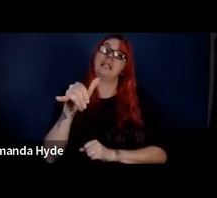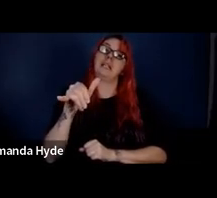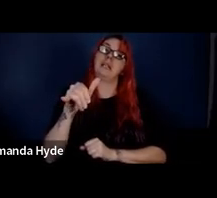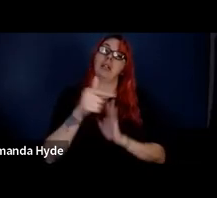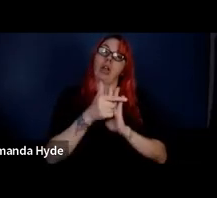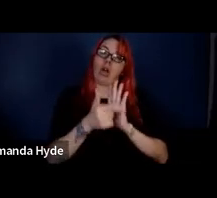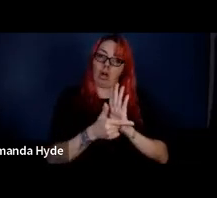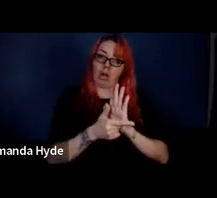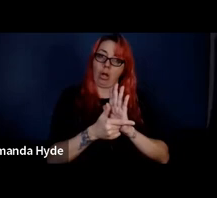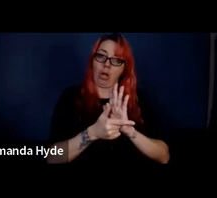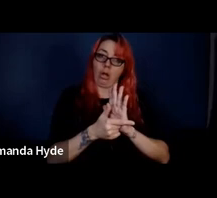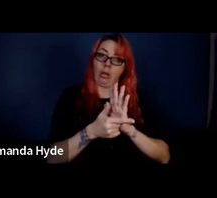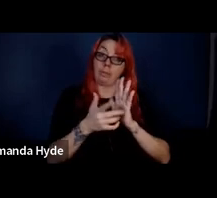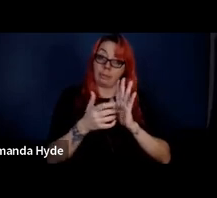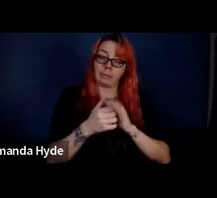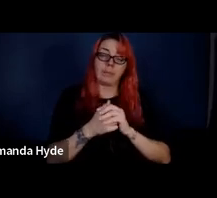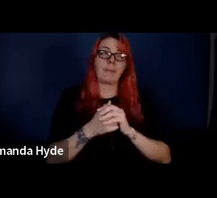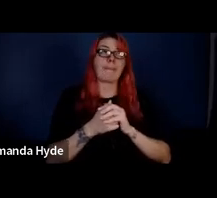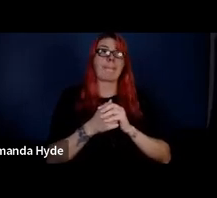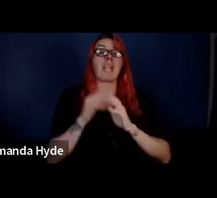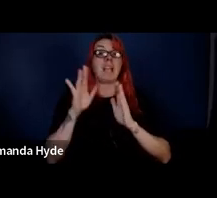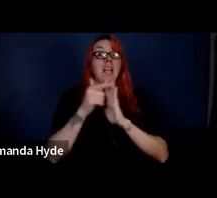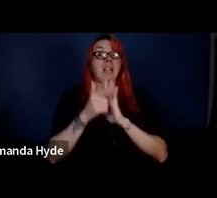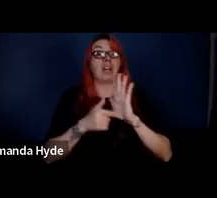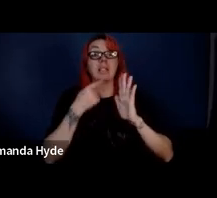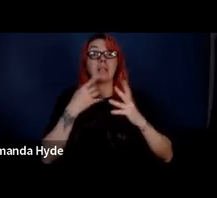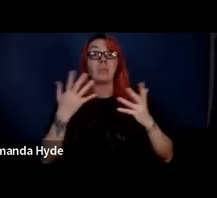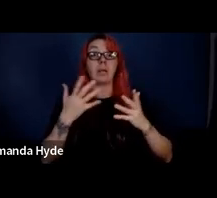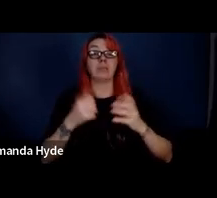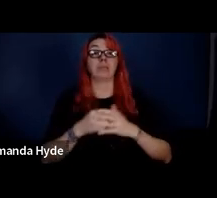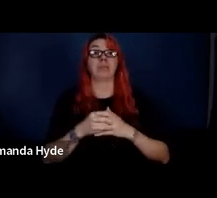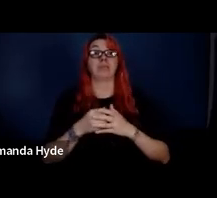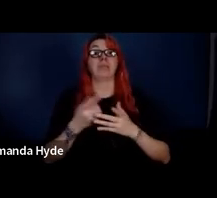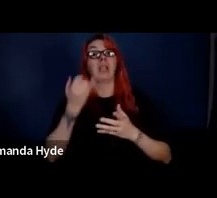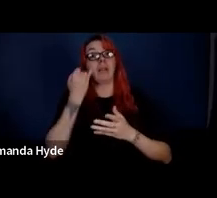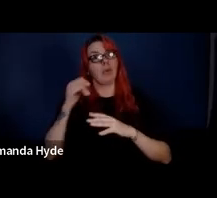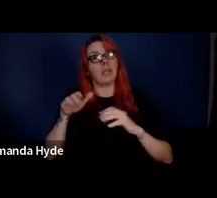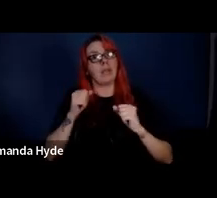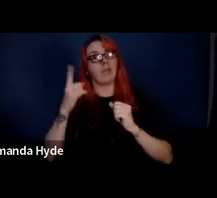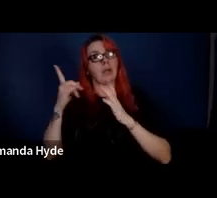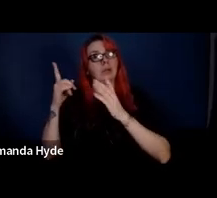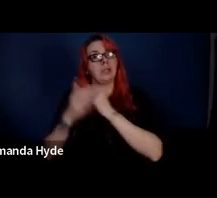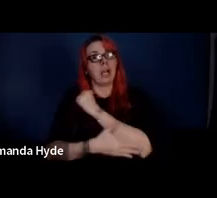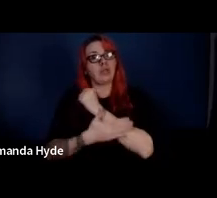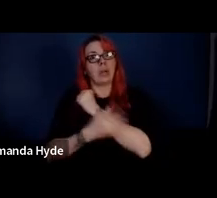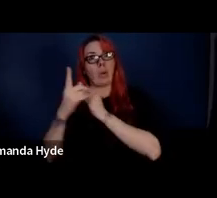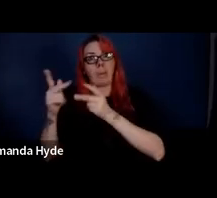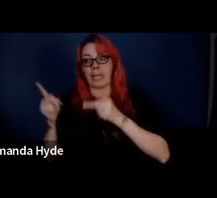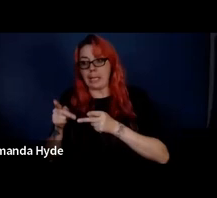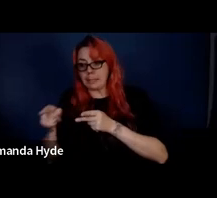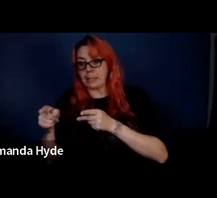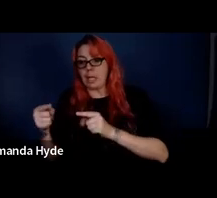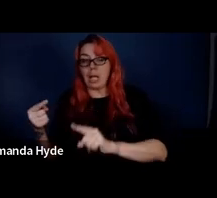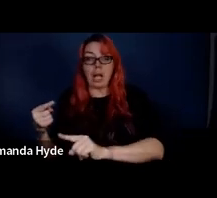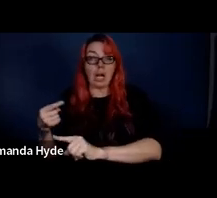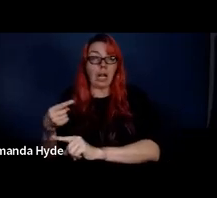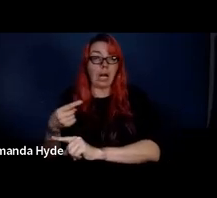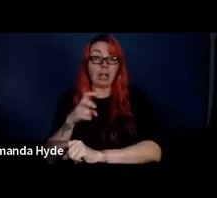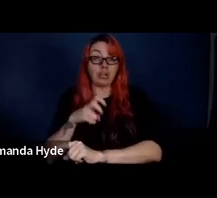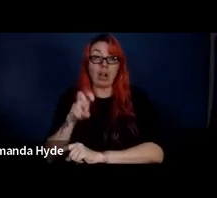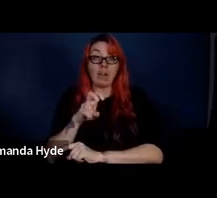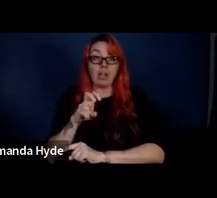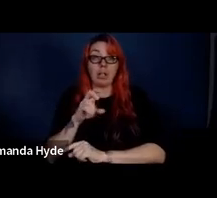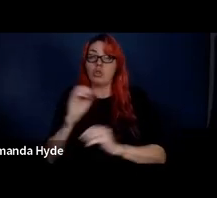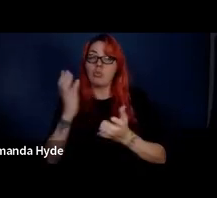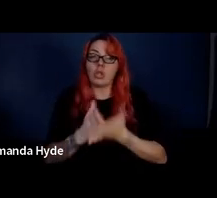way, which was difficult when you were coming from somewhere like India back in those times, because at some point you'd have to stop somewhere to refuel or to get